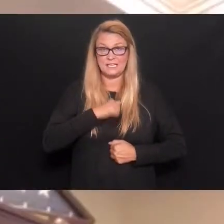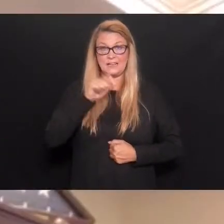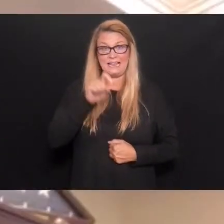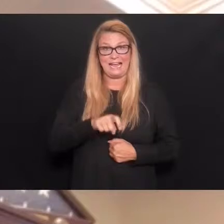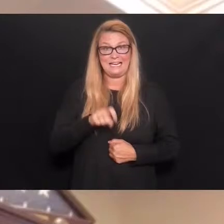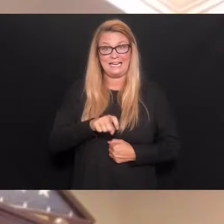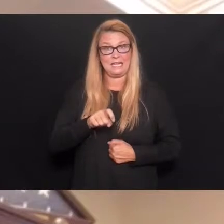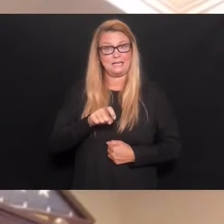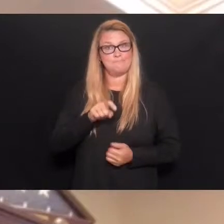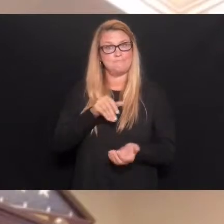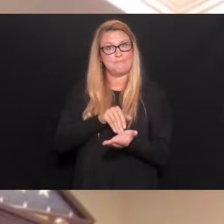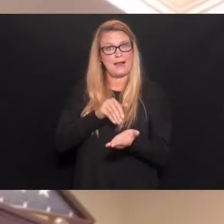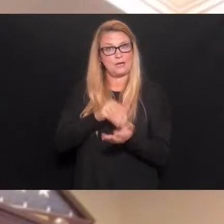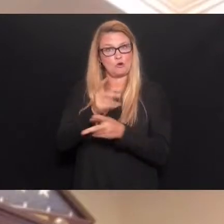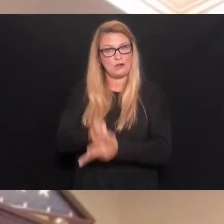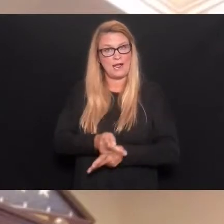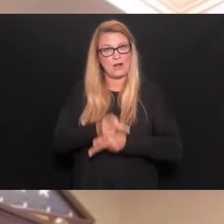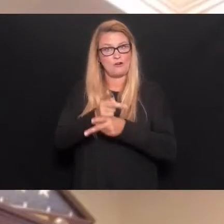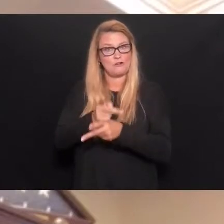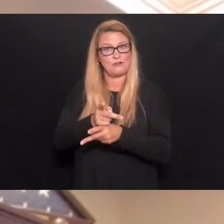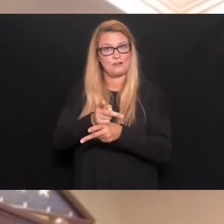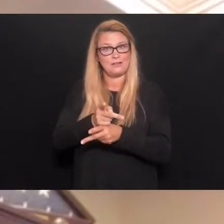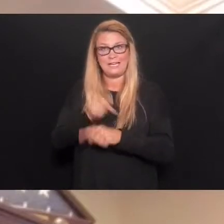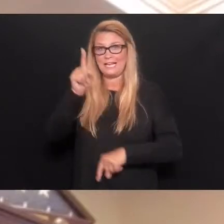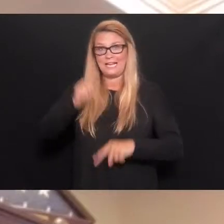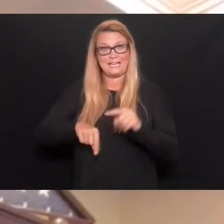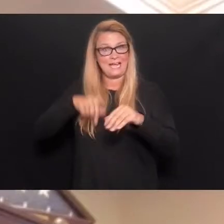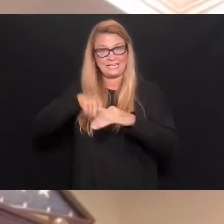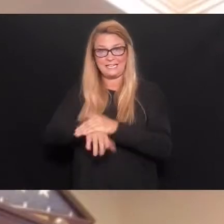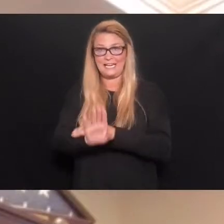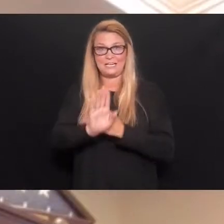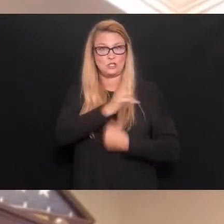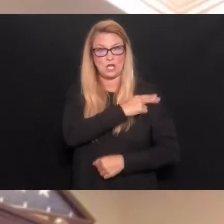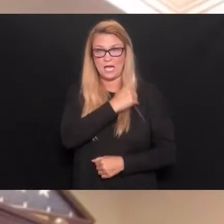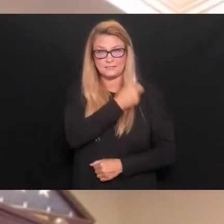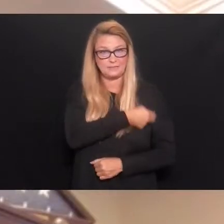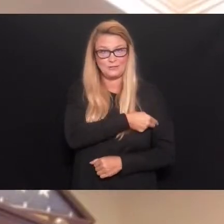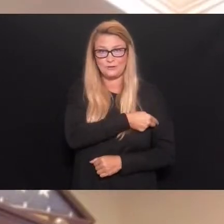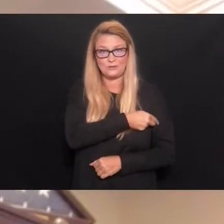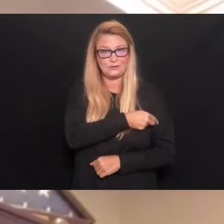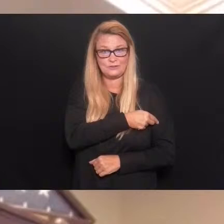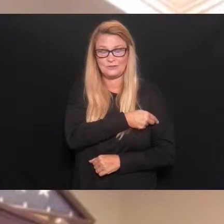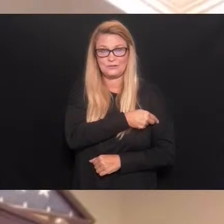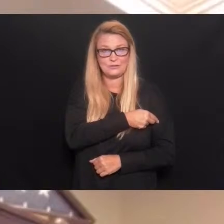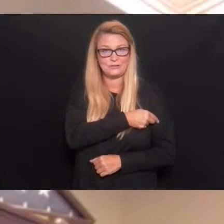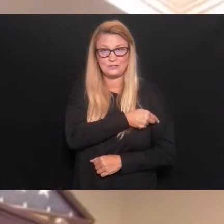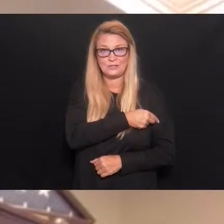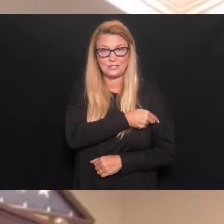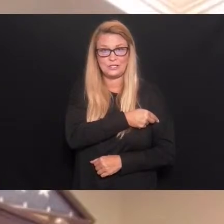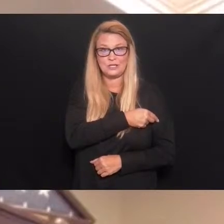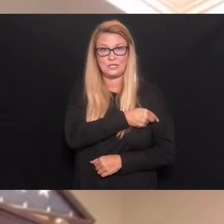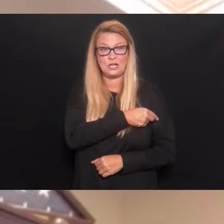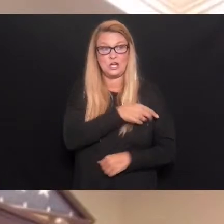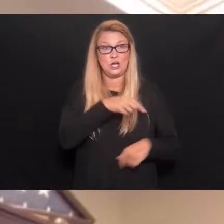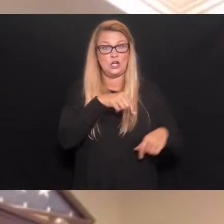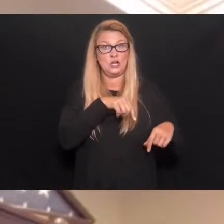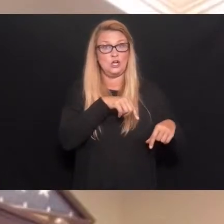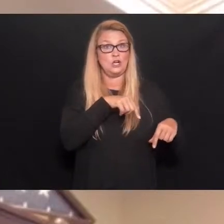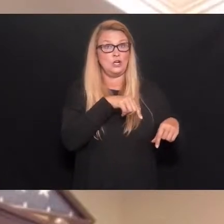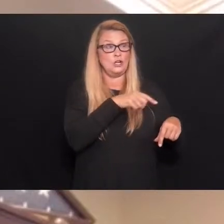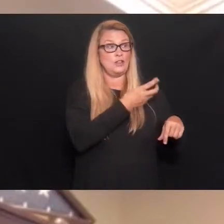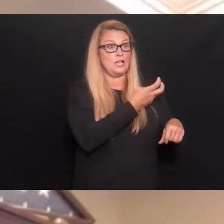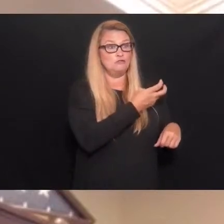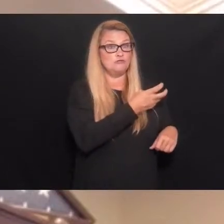care could not get hospital care while in transport to another